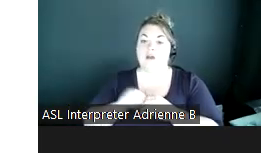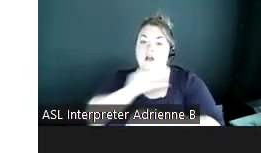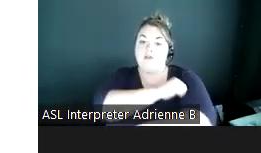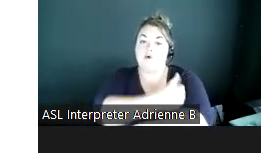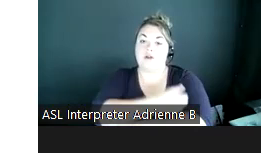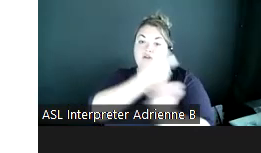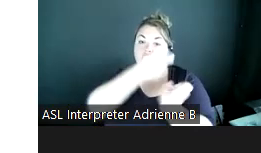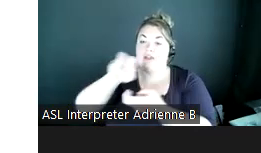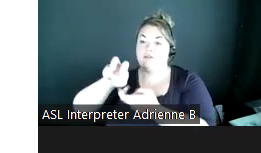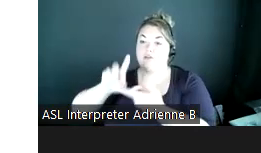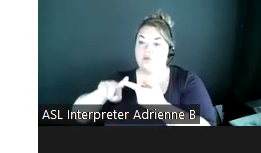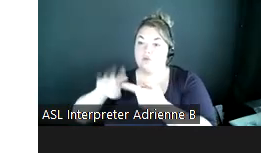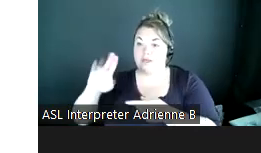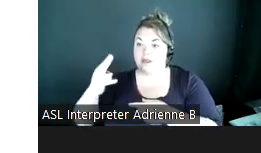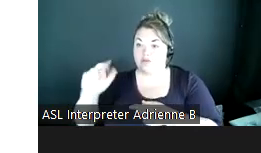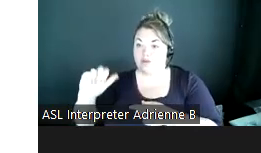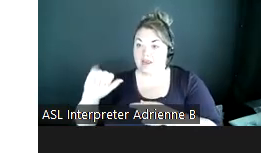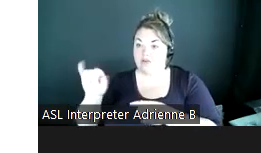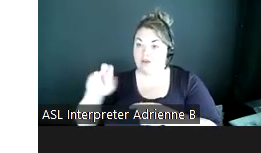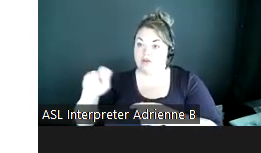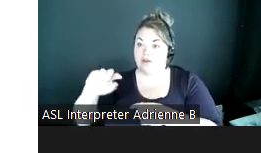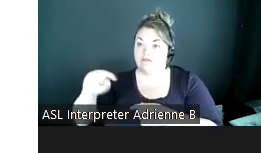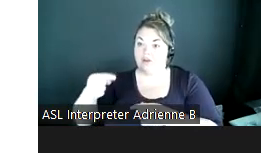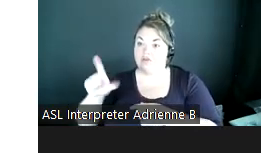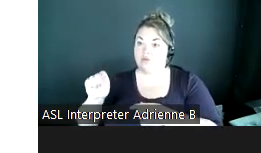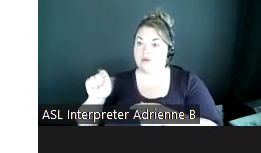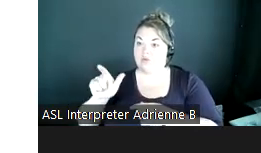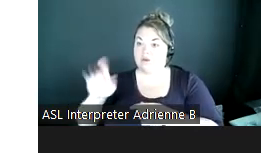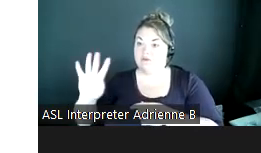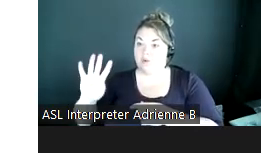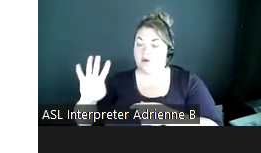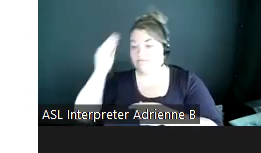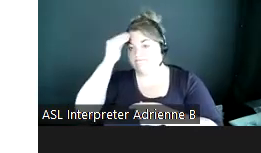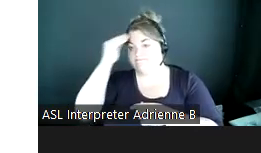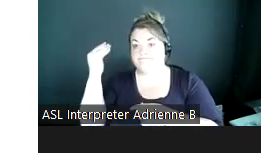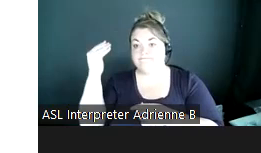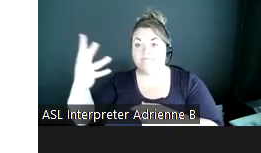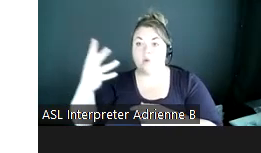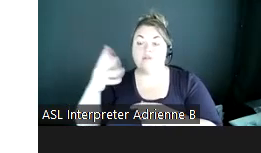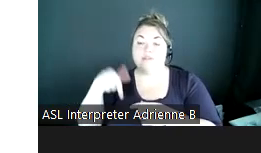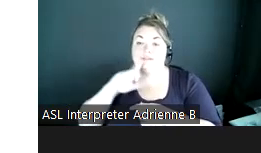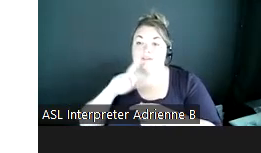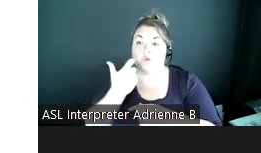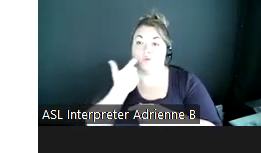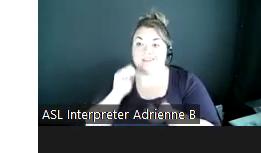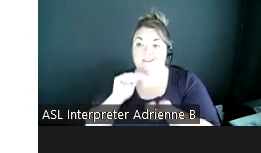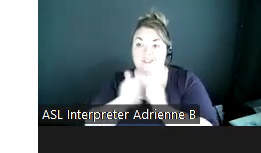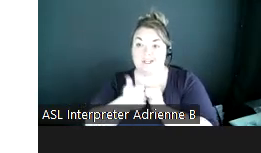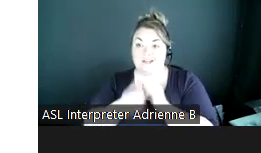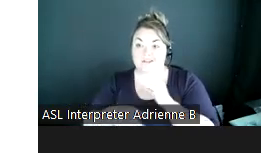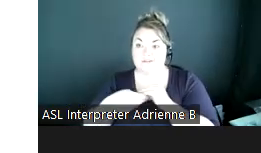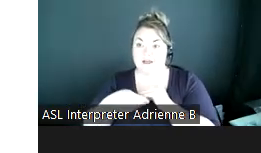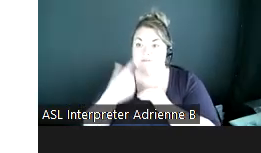the BHA January 1st of 2024. Please note this is a recent change due to